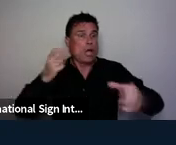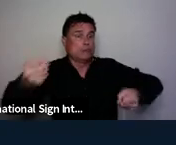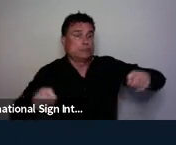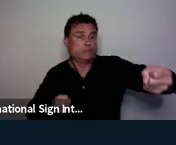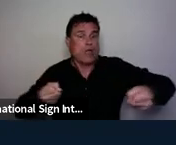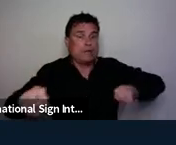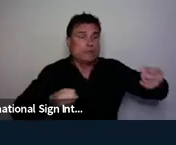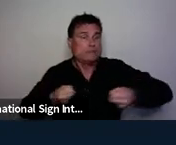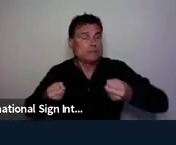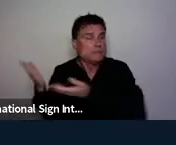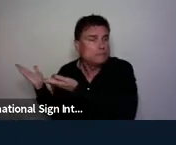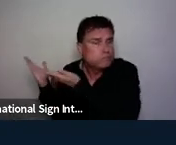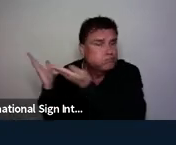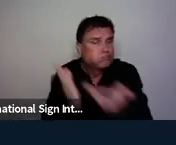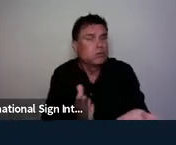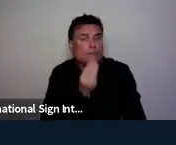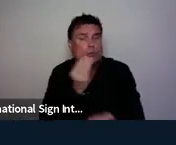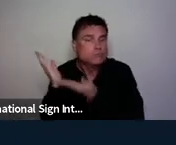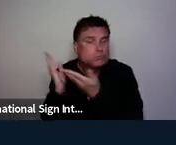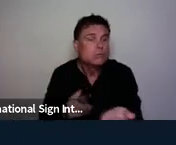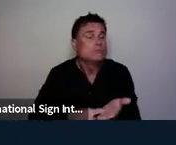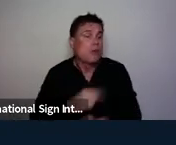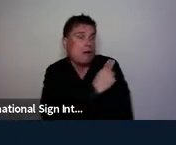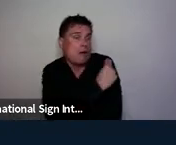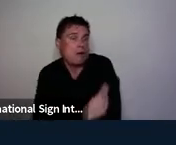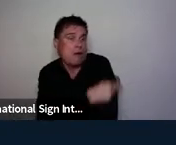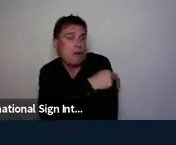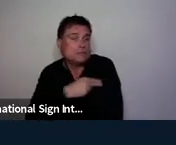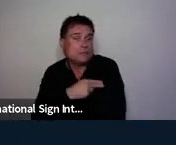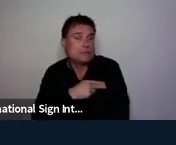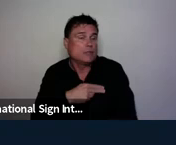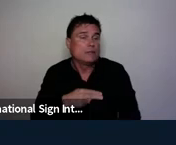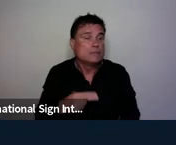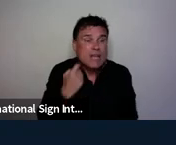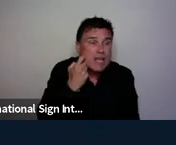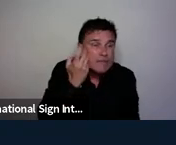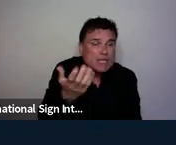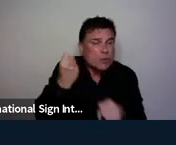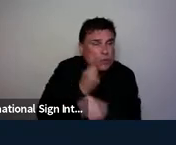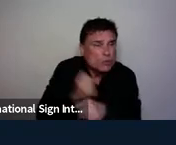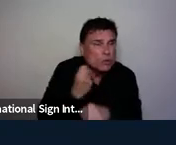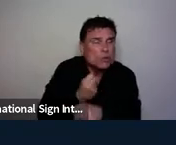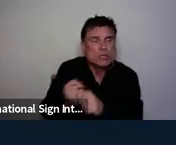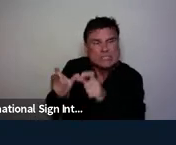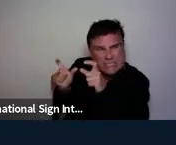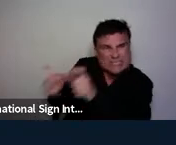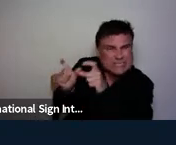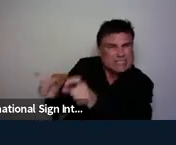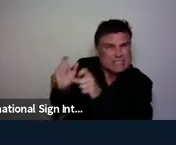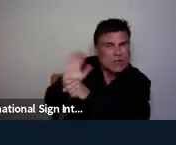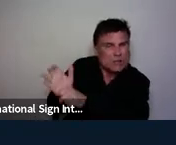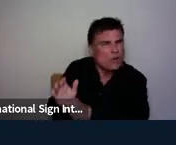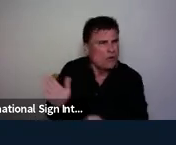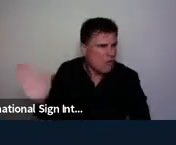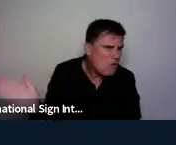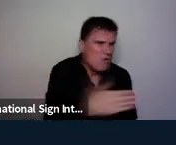For the medical staff who directly fight the virus. And to other unsung heroes out there. I also